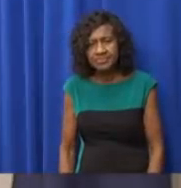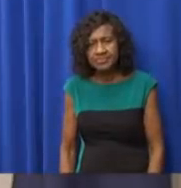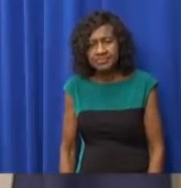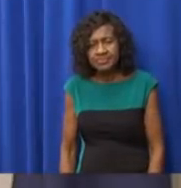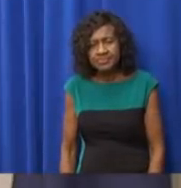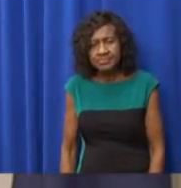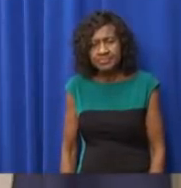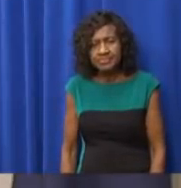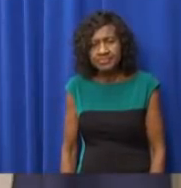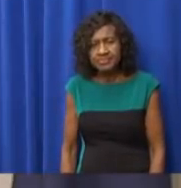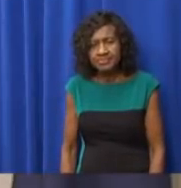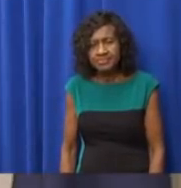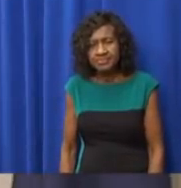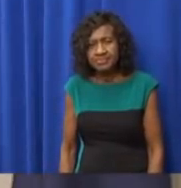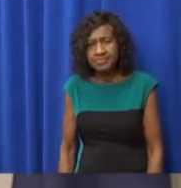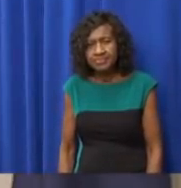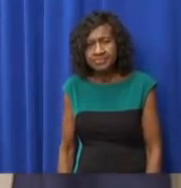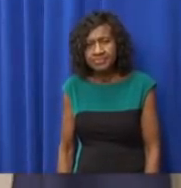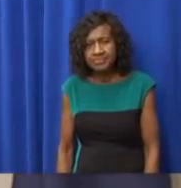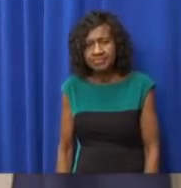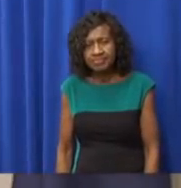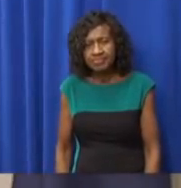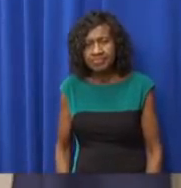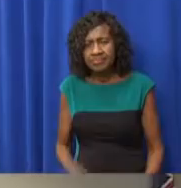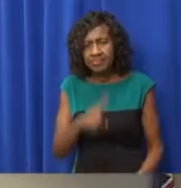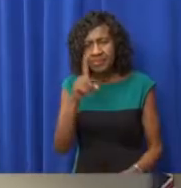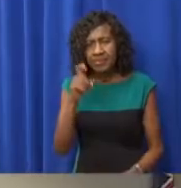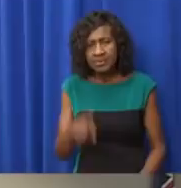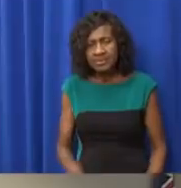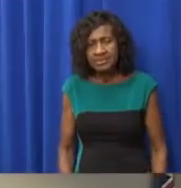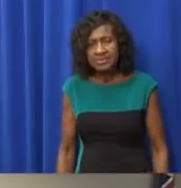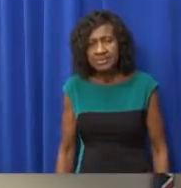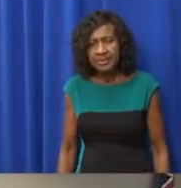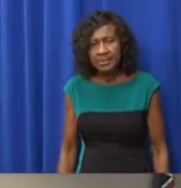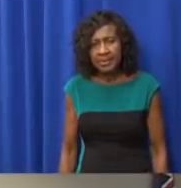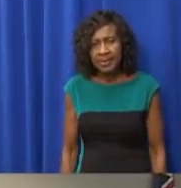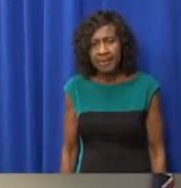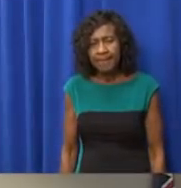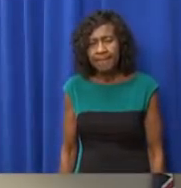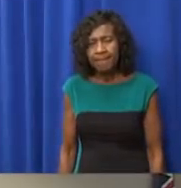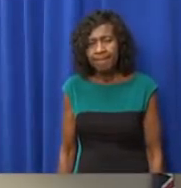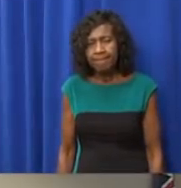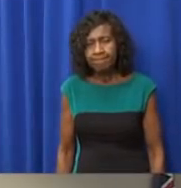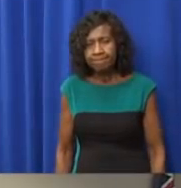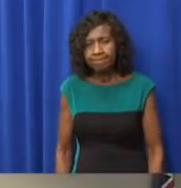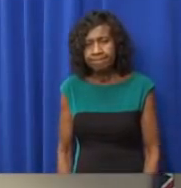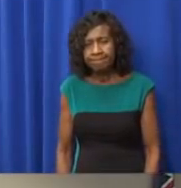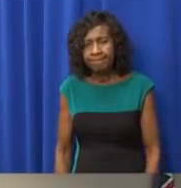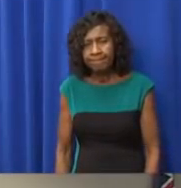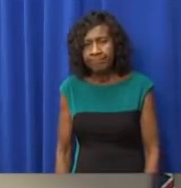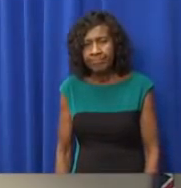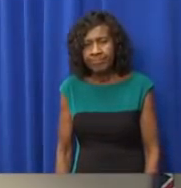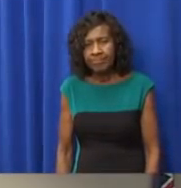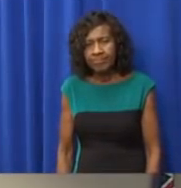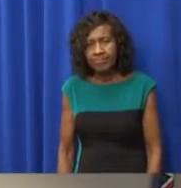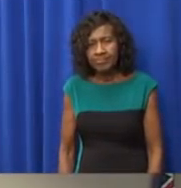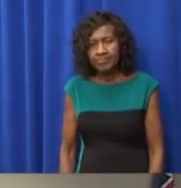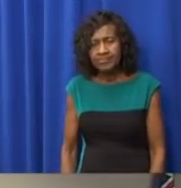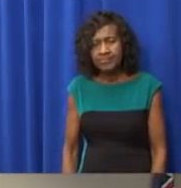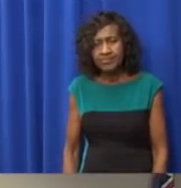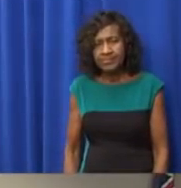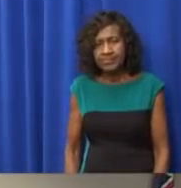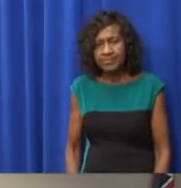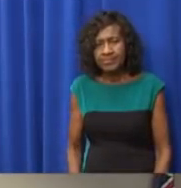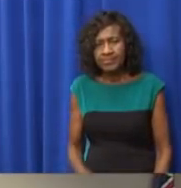Okay, thank you very much. I appreciate it. Those are all my questions. Thank you. It is. It is. Okay. Dr. Lee is actually saying, April, that it